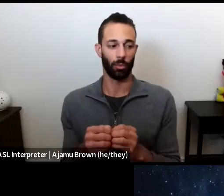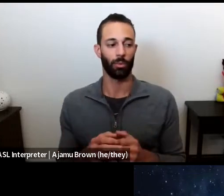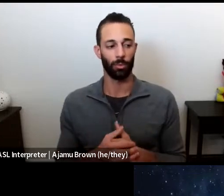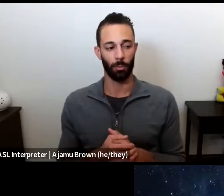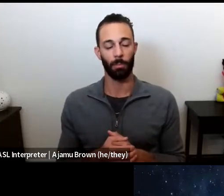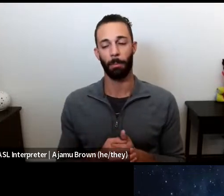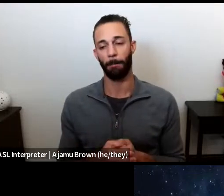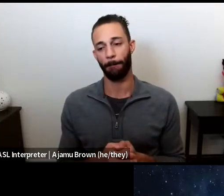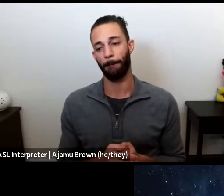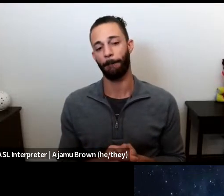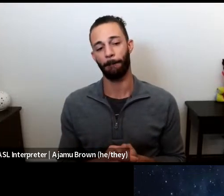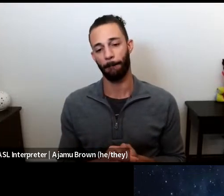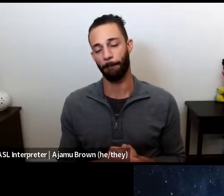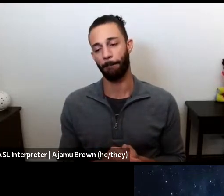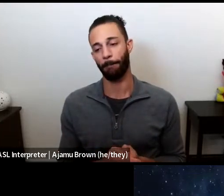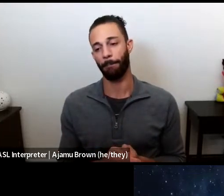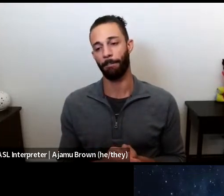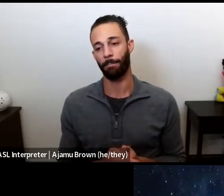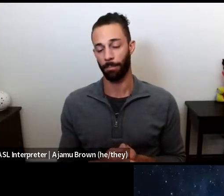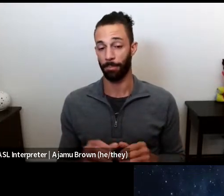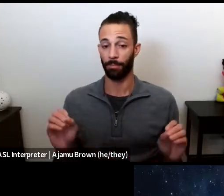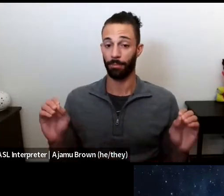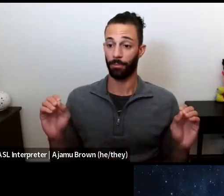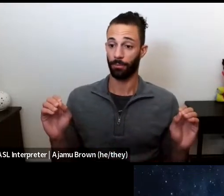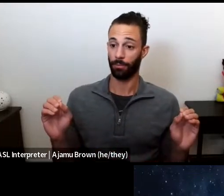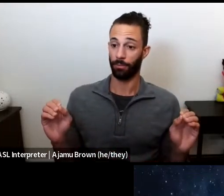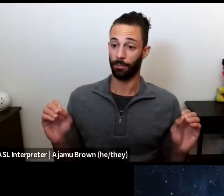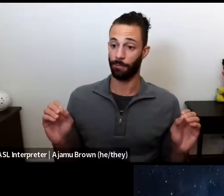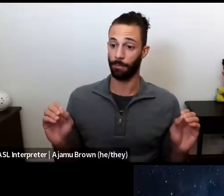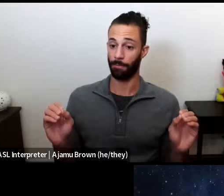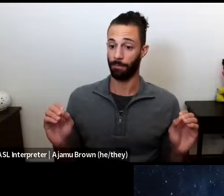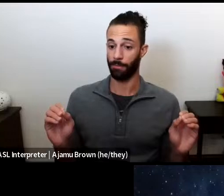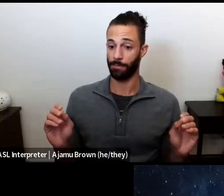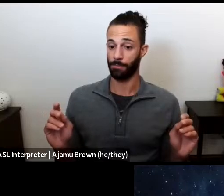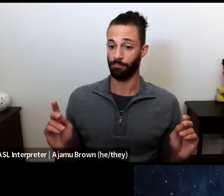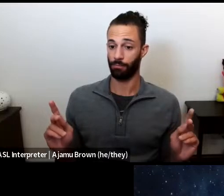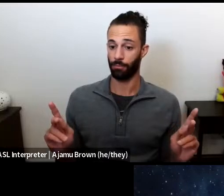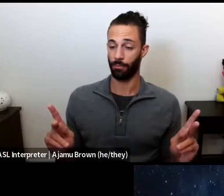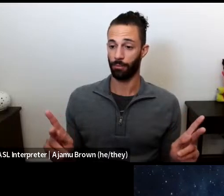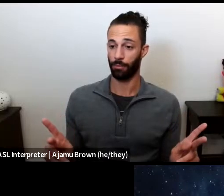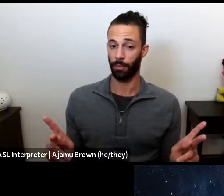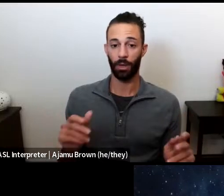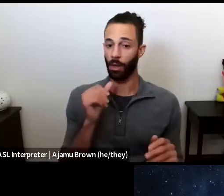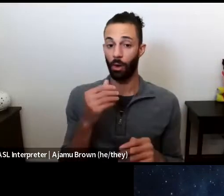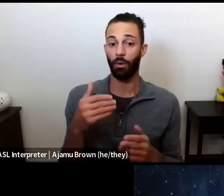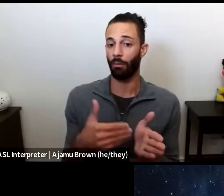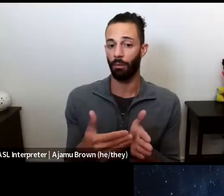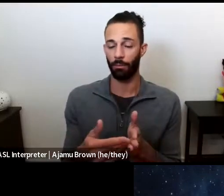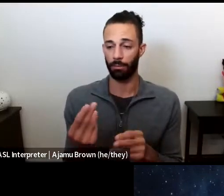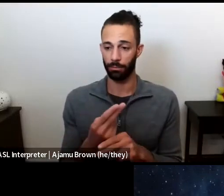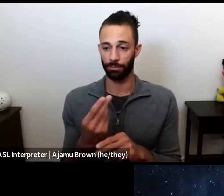All right. We and I this is not a deck I use often.